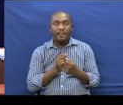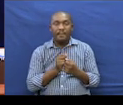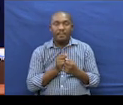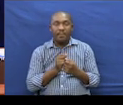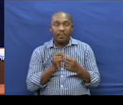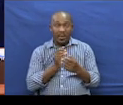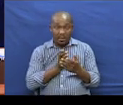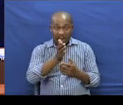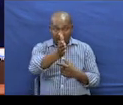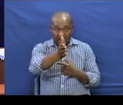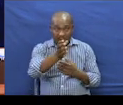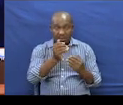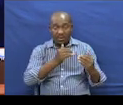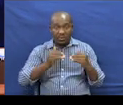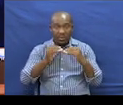democracy,